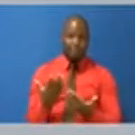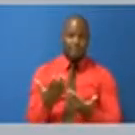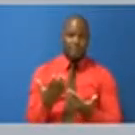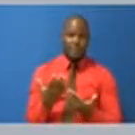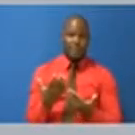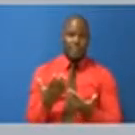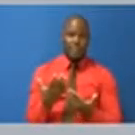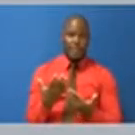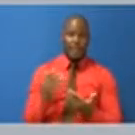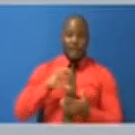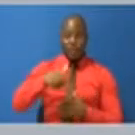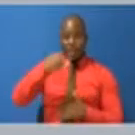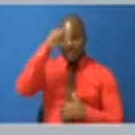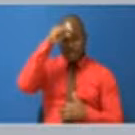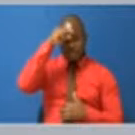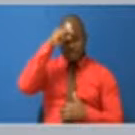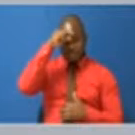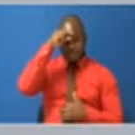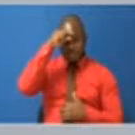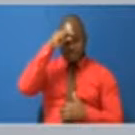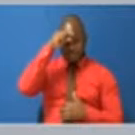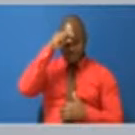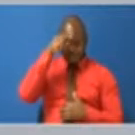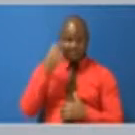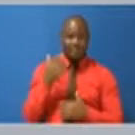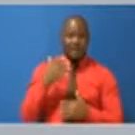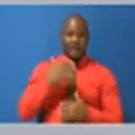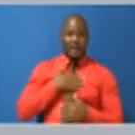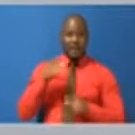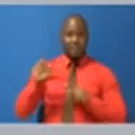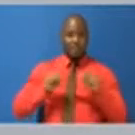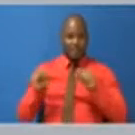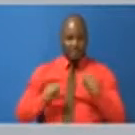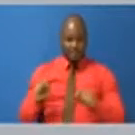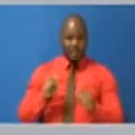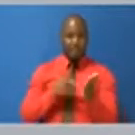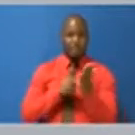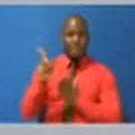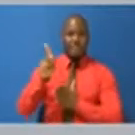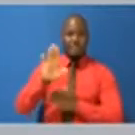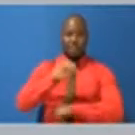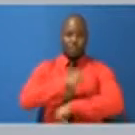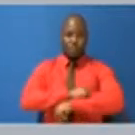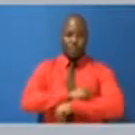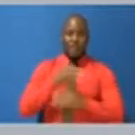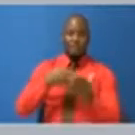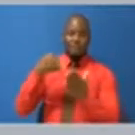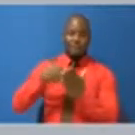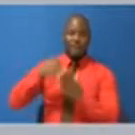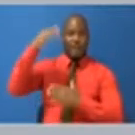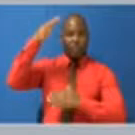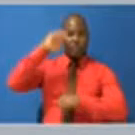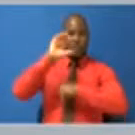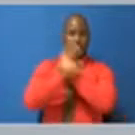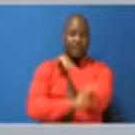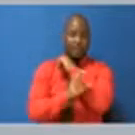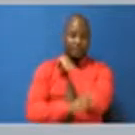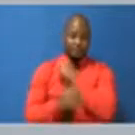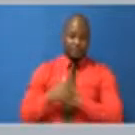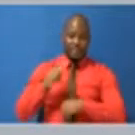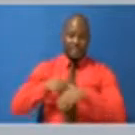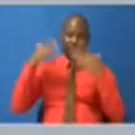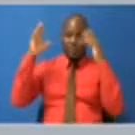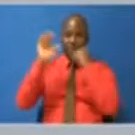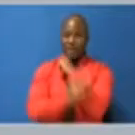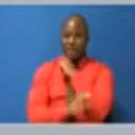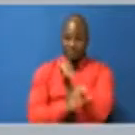the county government under my management will pay their school fees abroad when they go